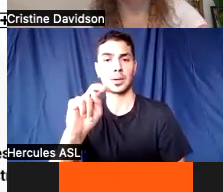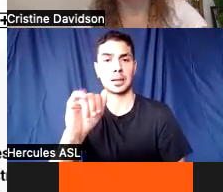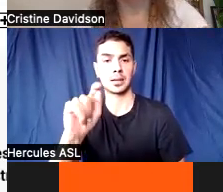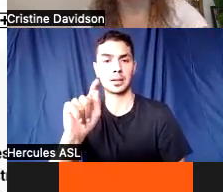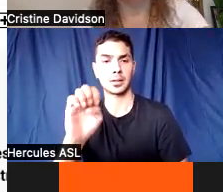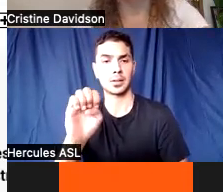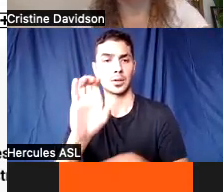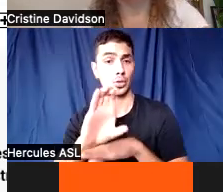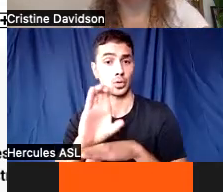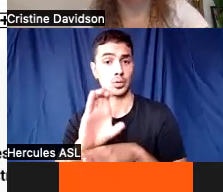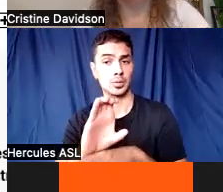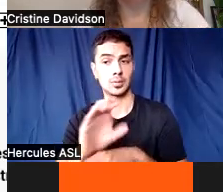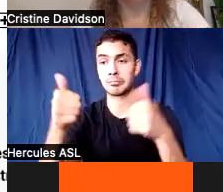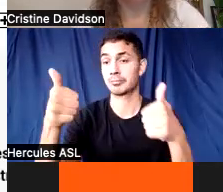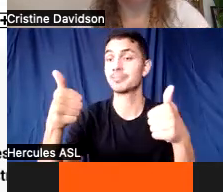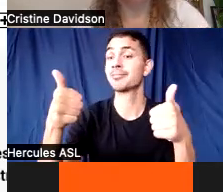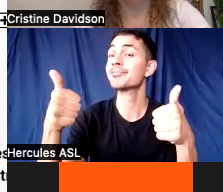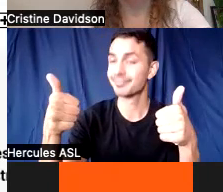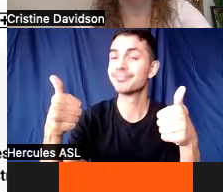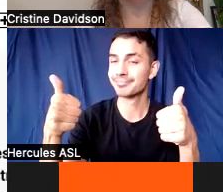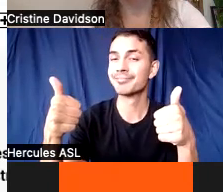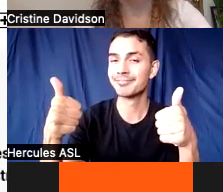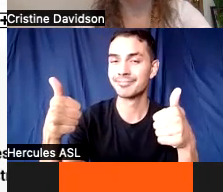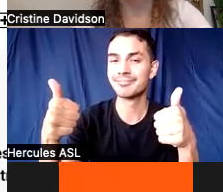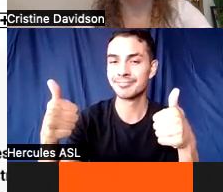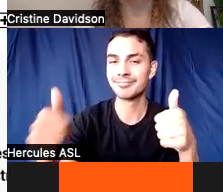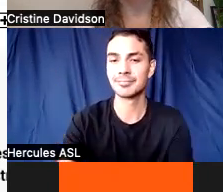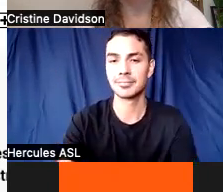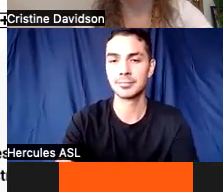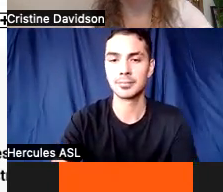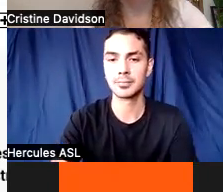I can't see my chat, so. Yes. Yeah, okay.